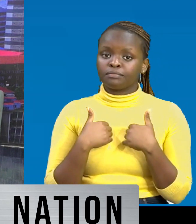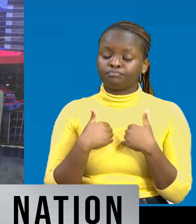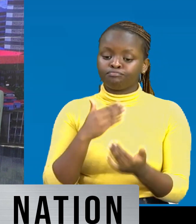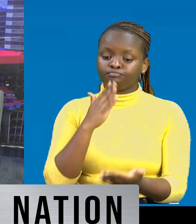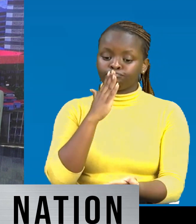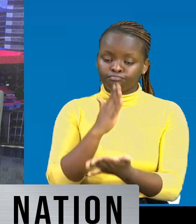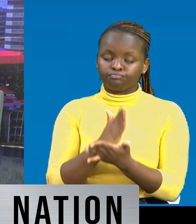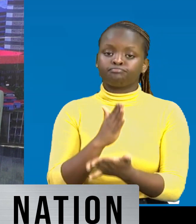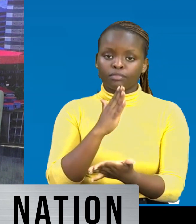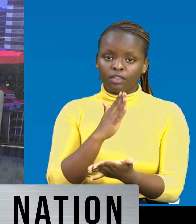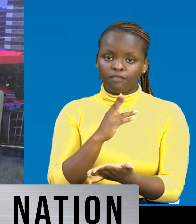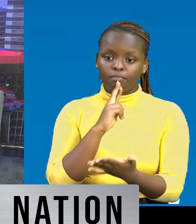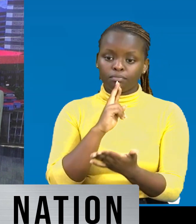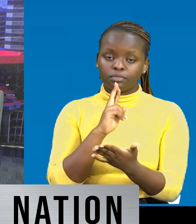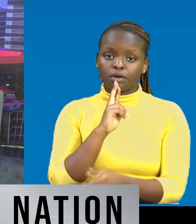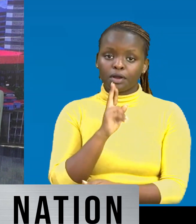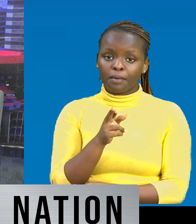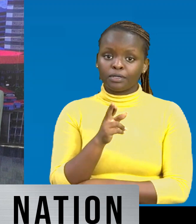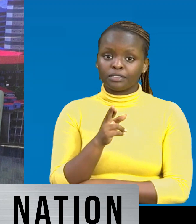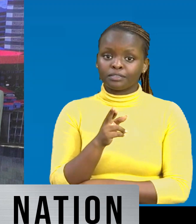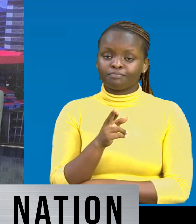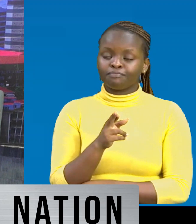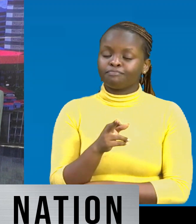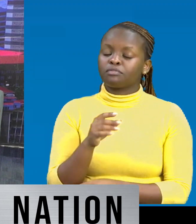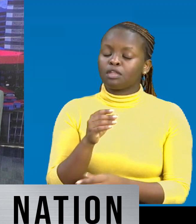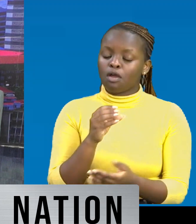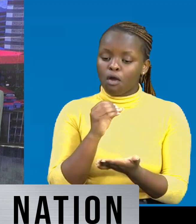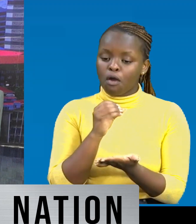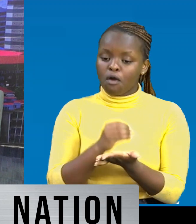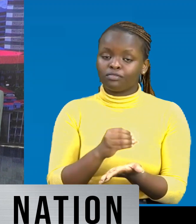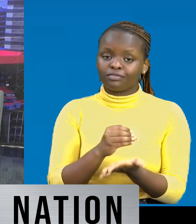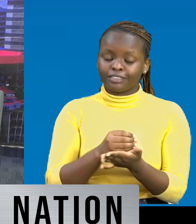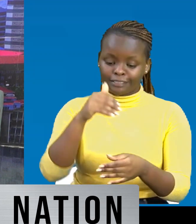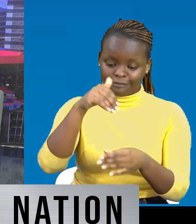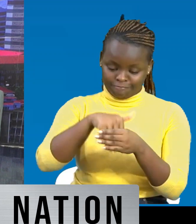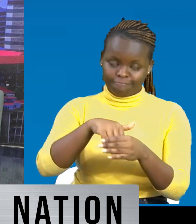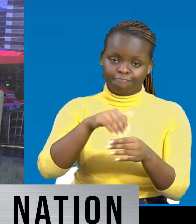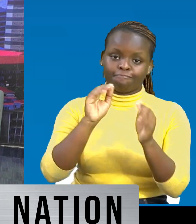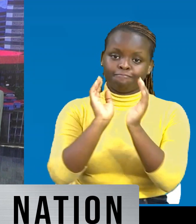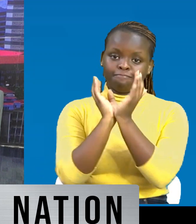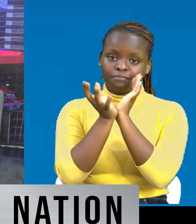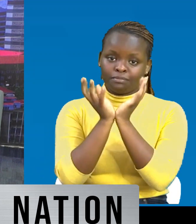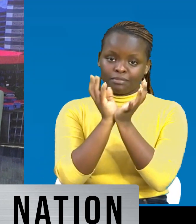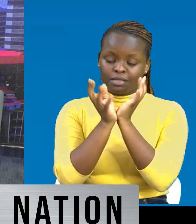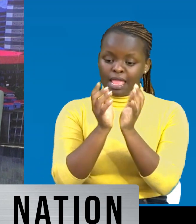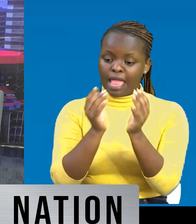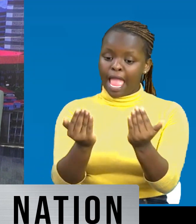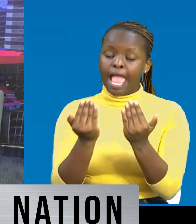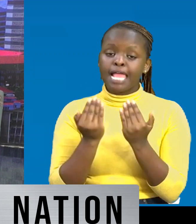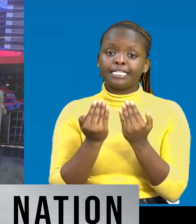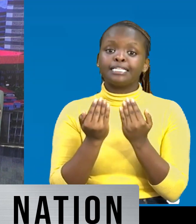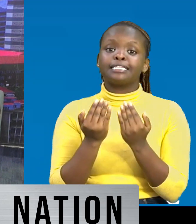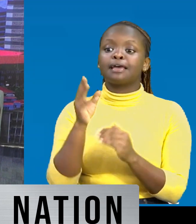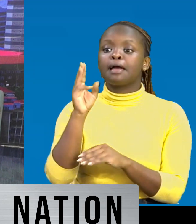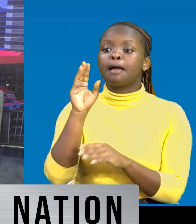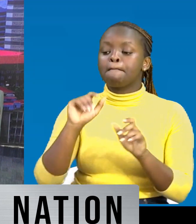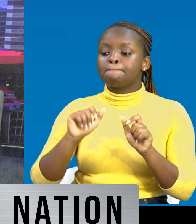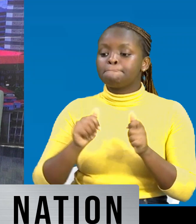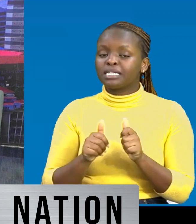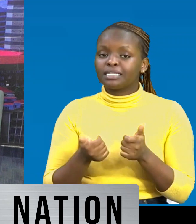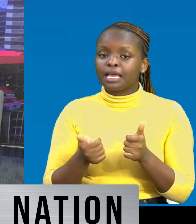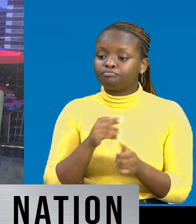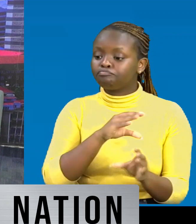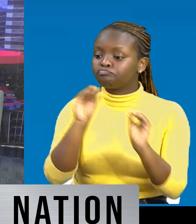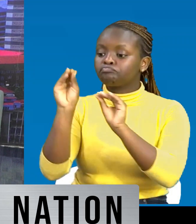unconfirmed report that the office is in a stadium, and we need media journal like you people go and confirm this